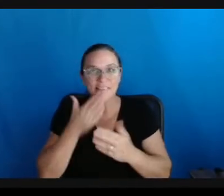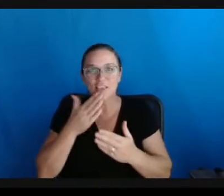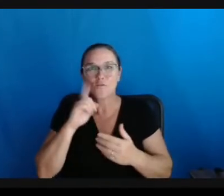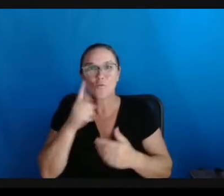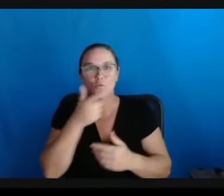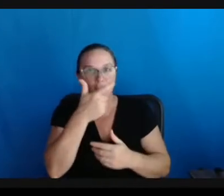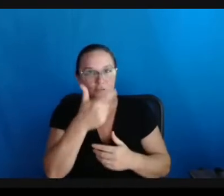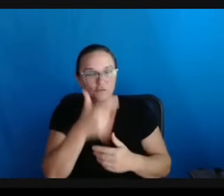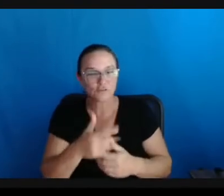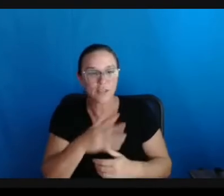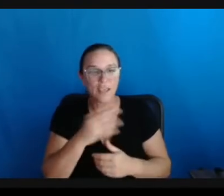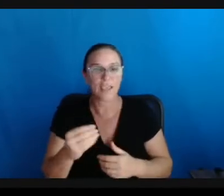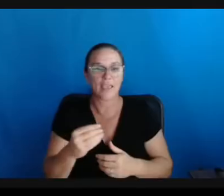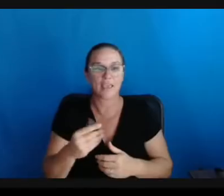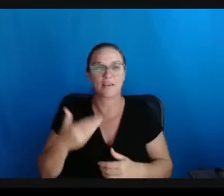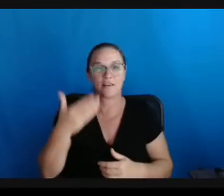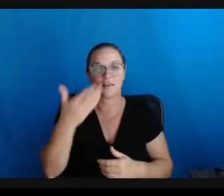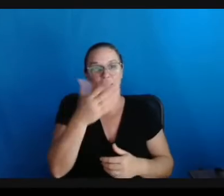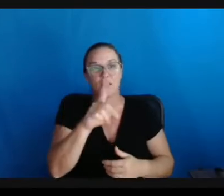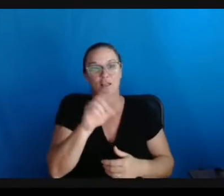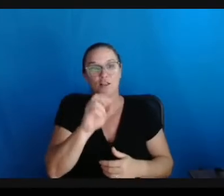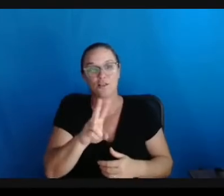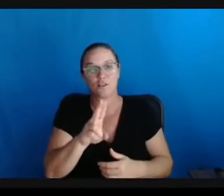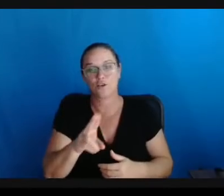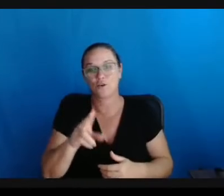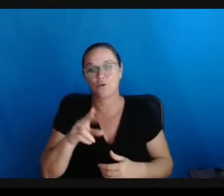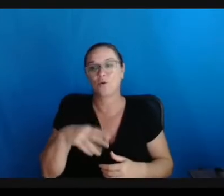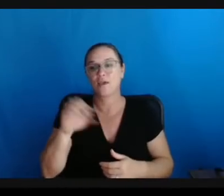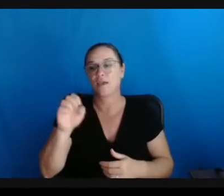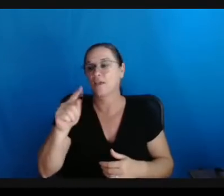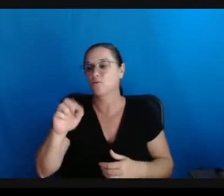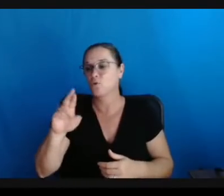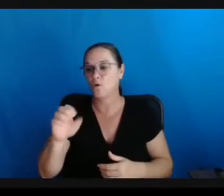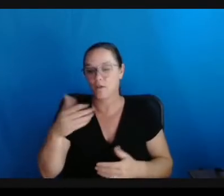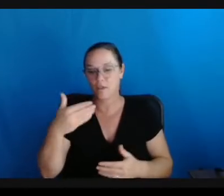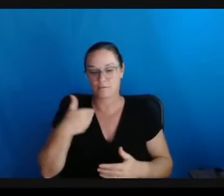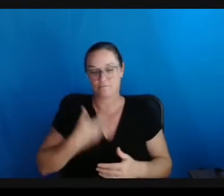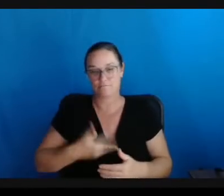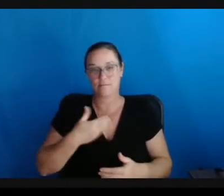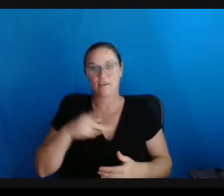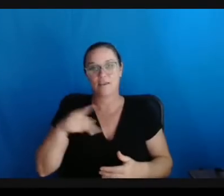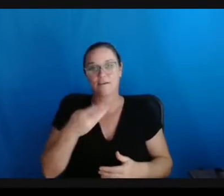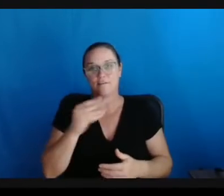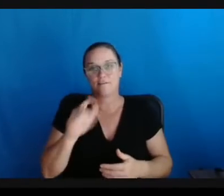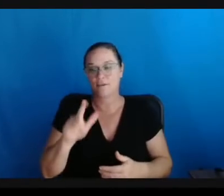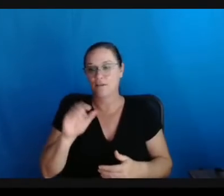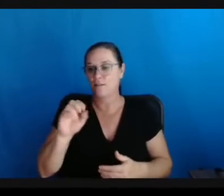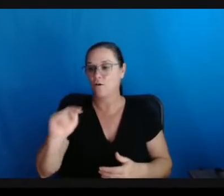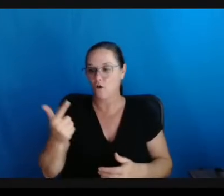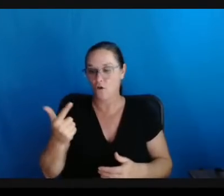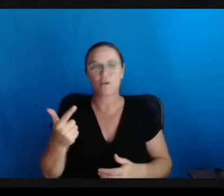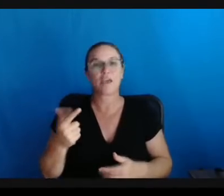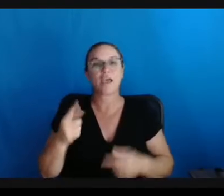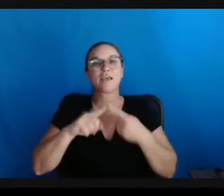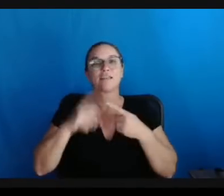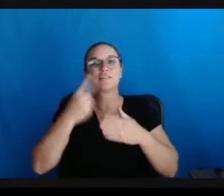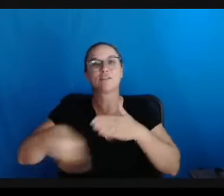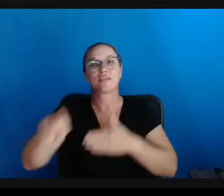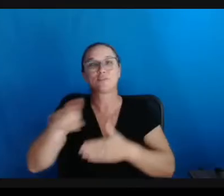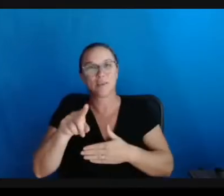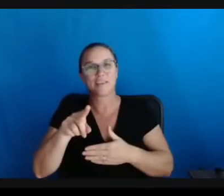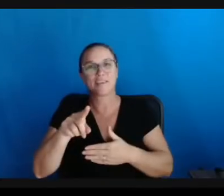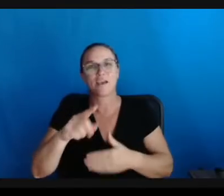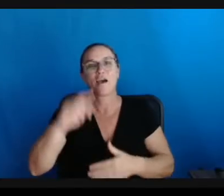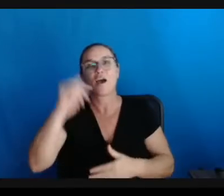And Luatore. I'm geologist Philip Ong. Until next week, aloha everybody.